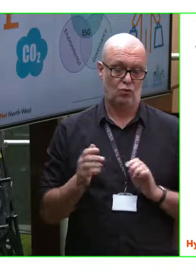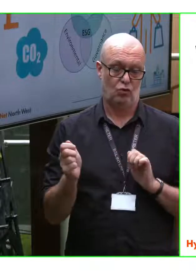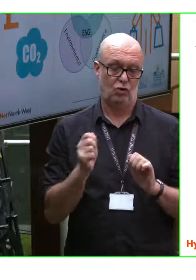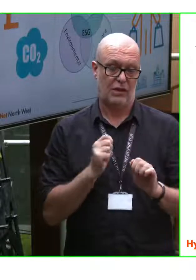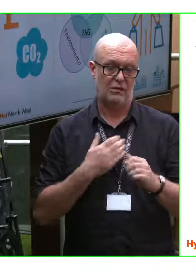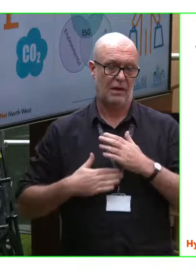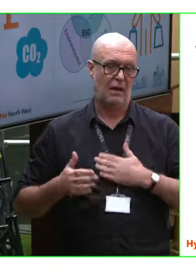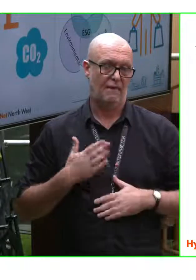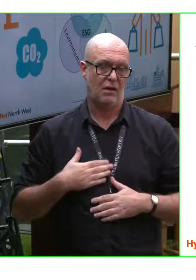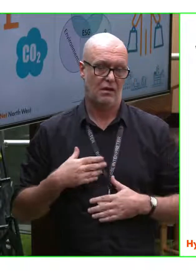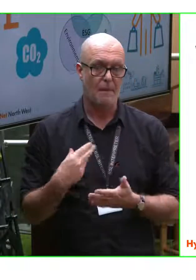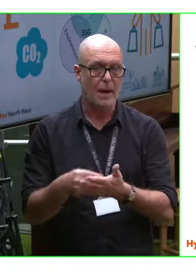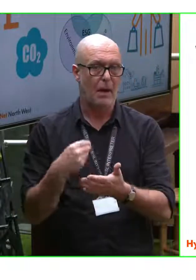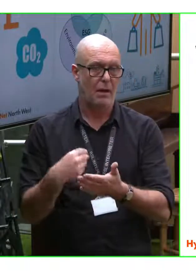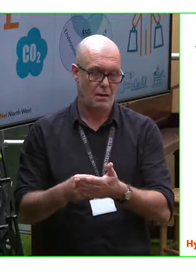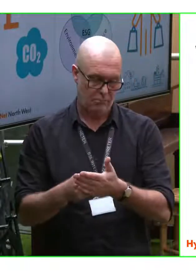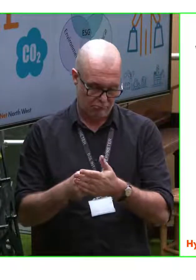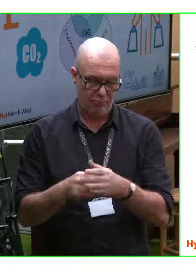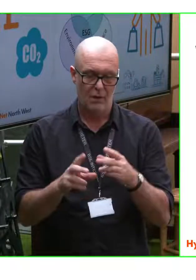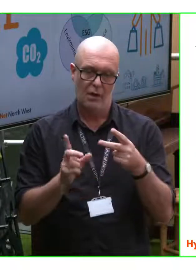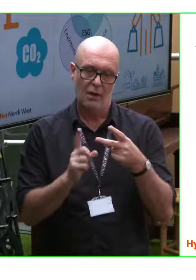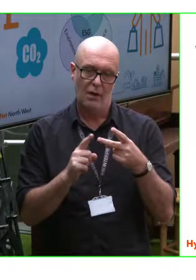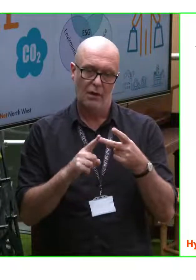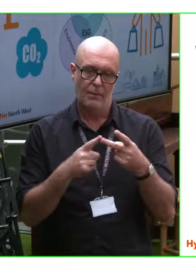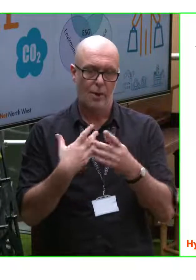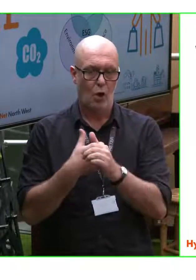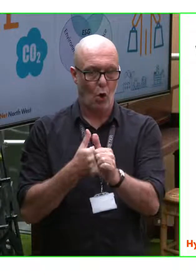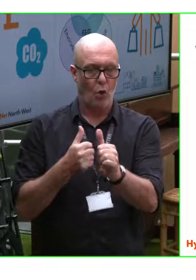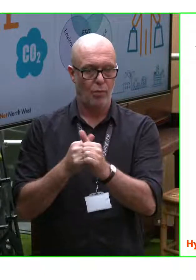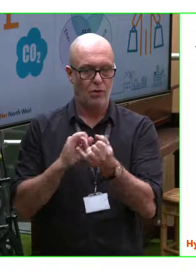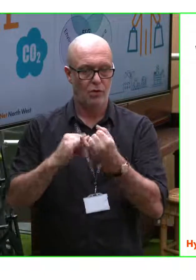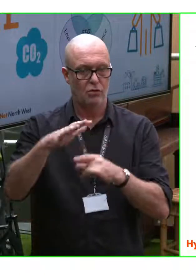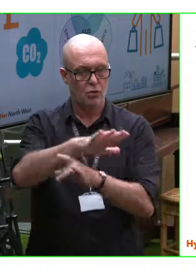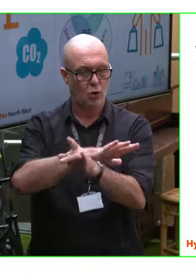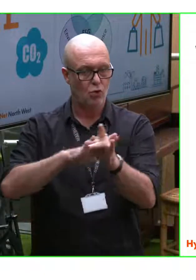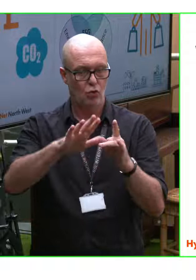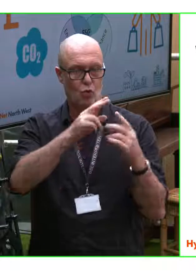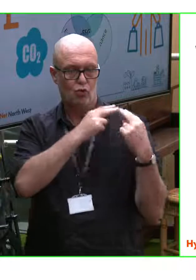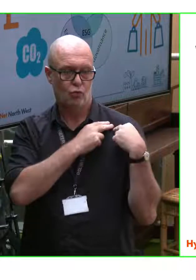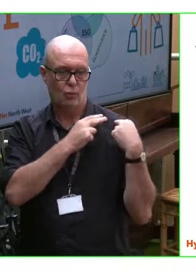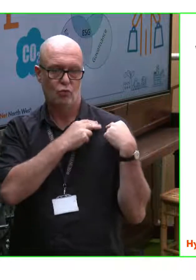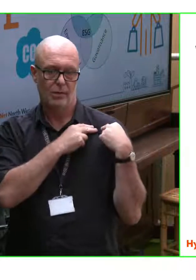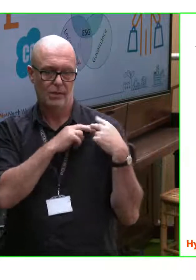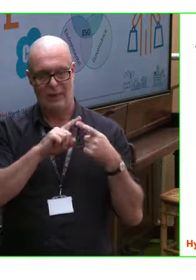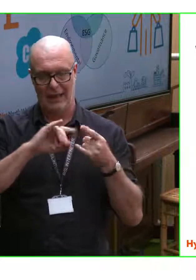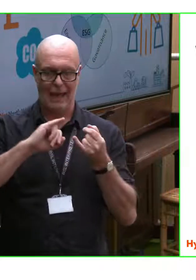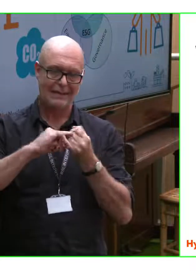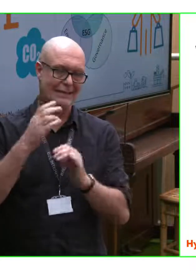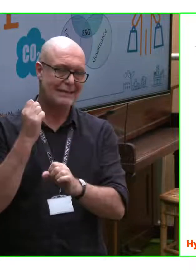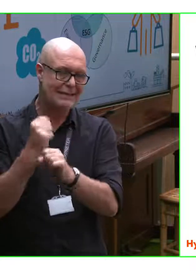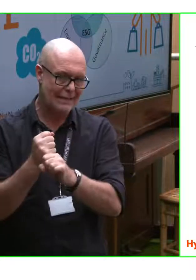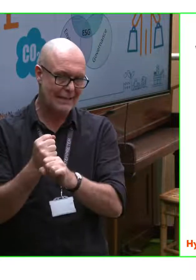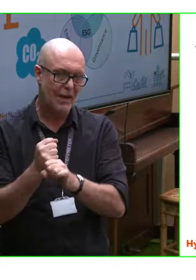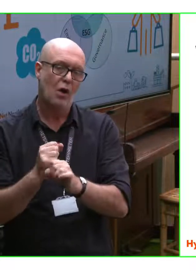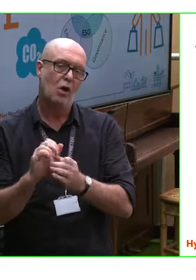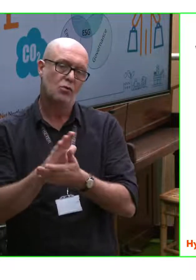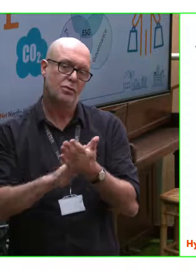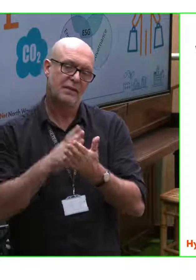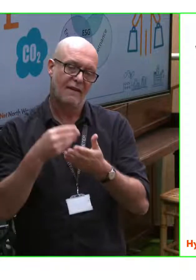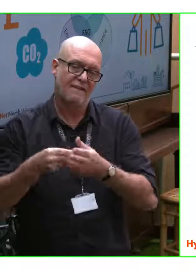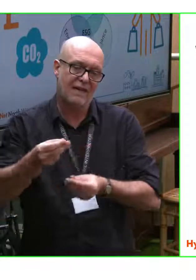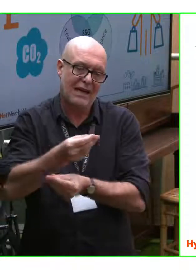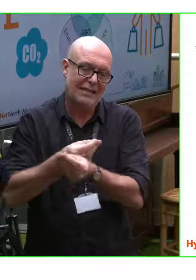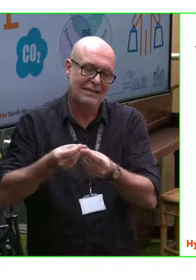notes. Secondly, corporate and social responsibility, or ESG as well, which is that financiers want to